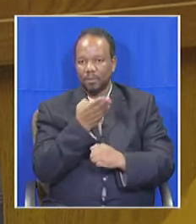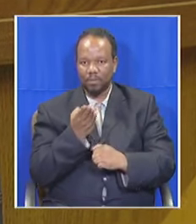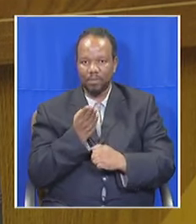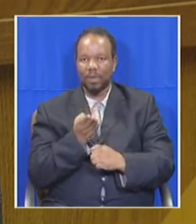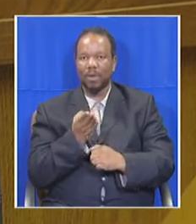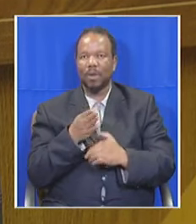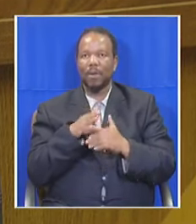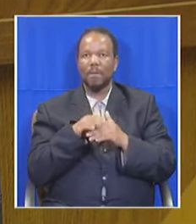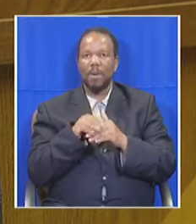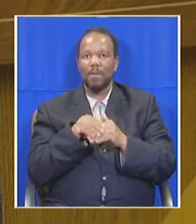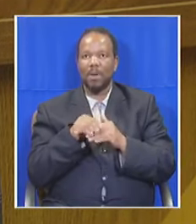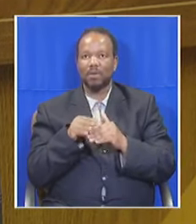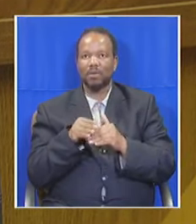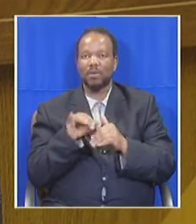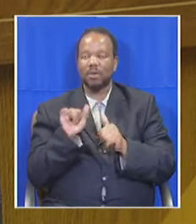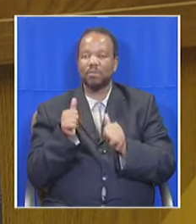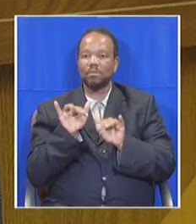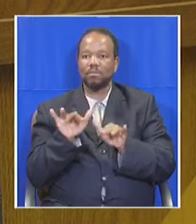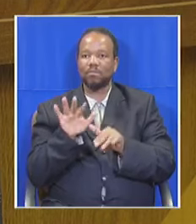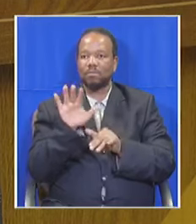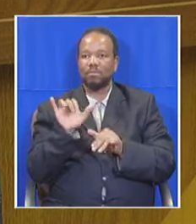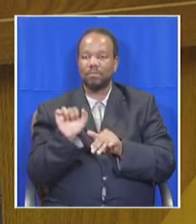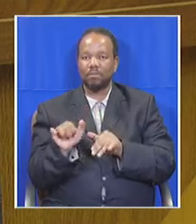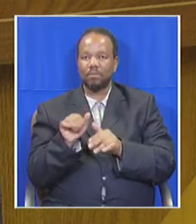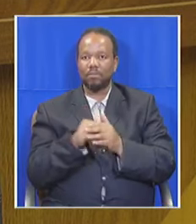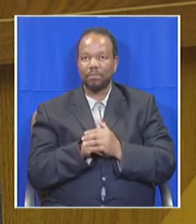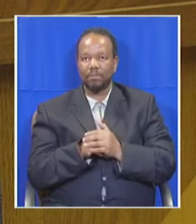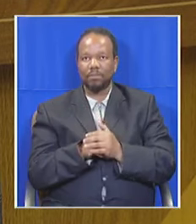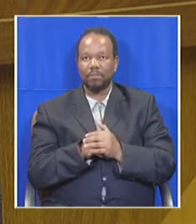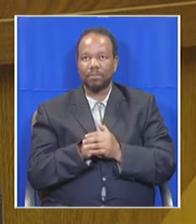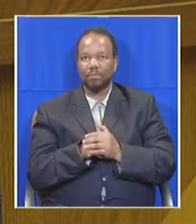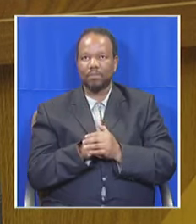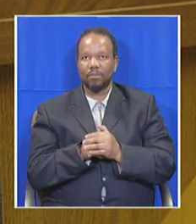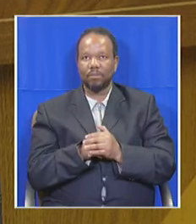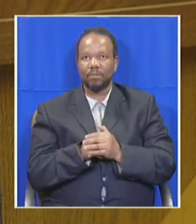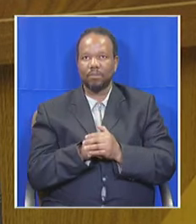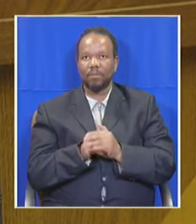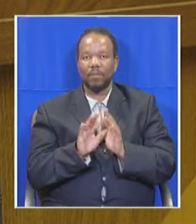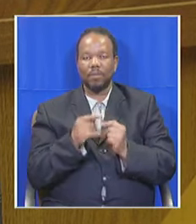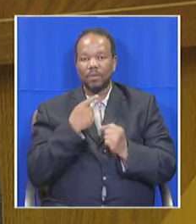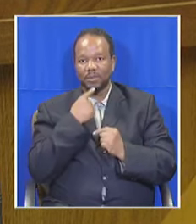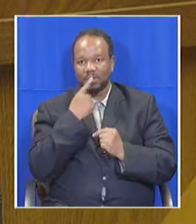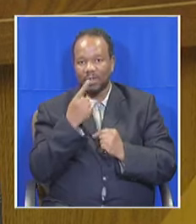members and fellow South Africans. I should say this at the outset that